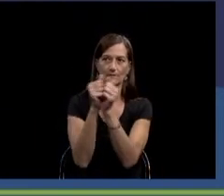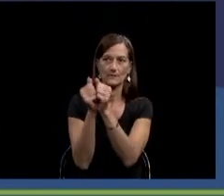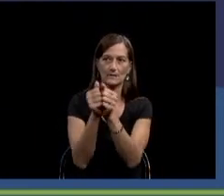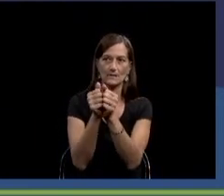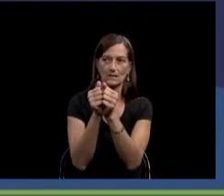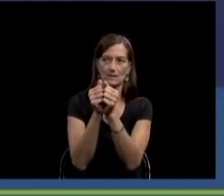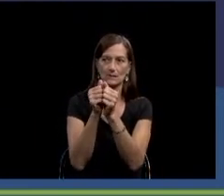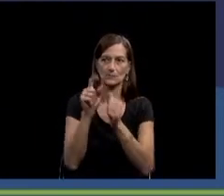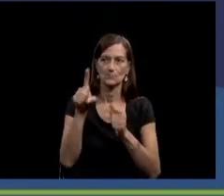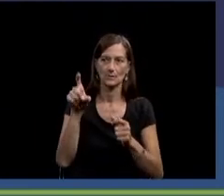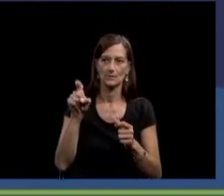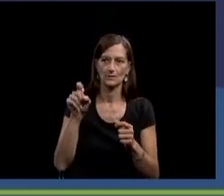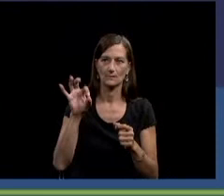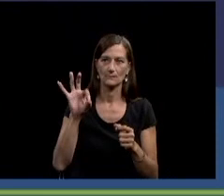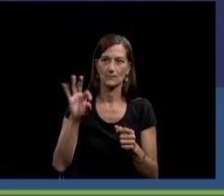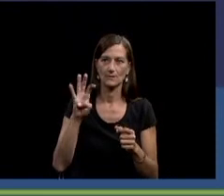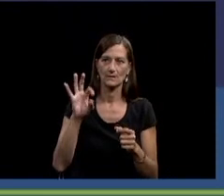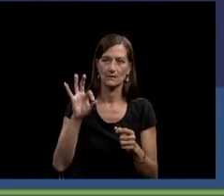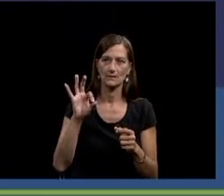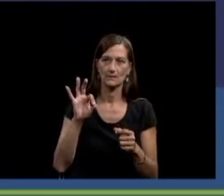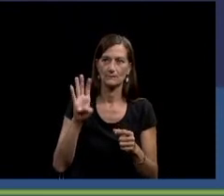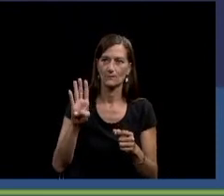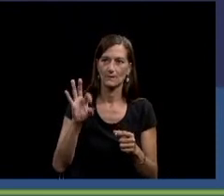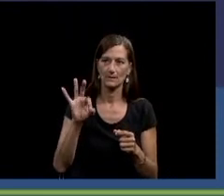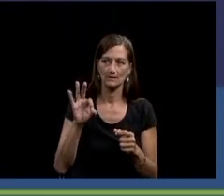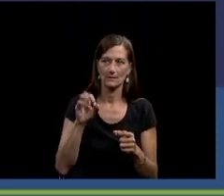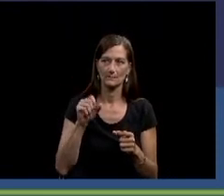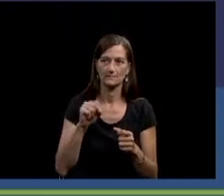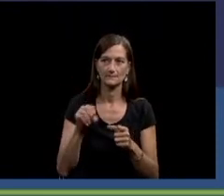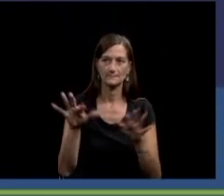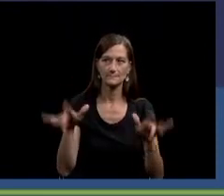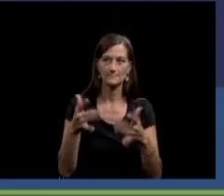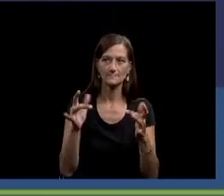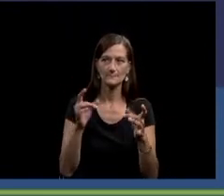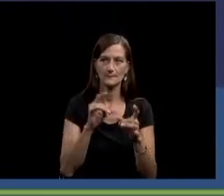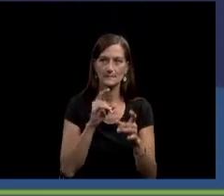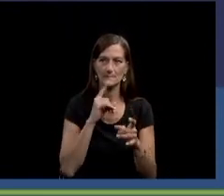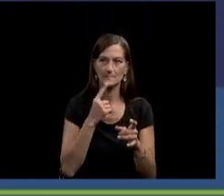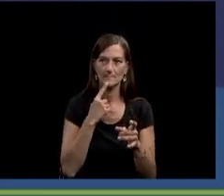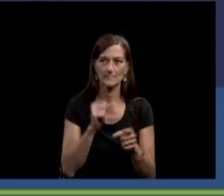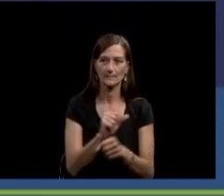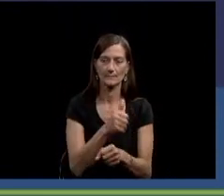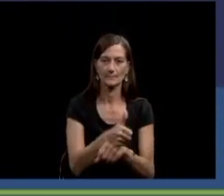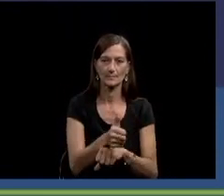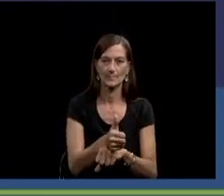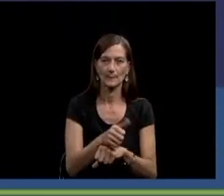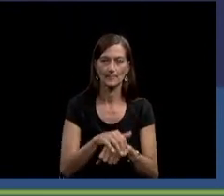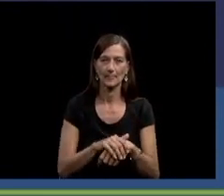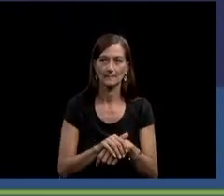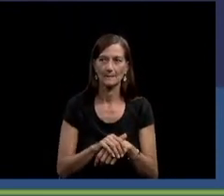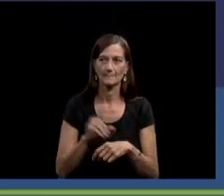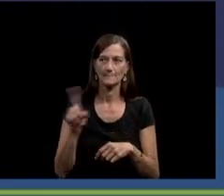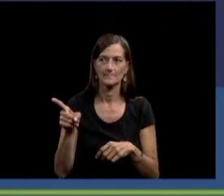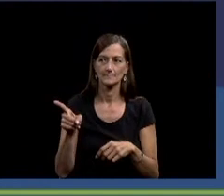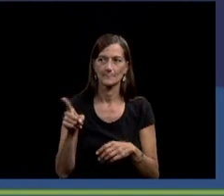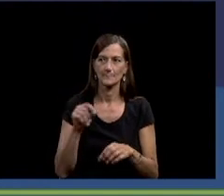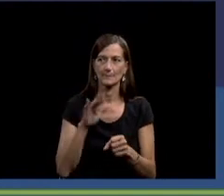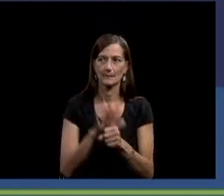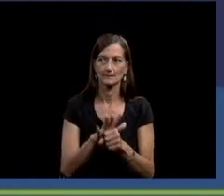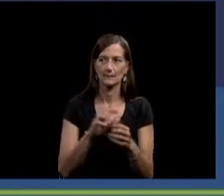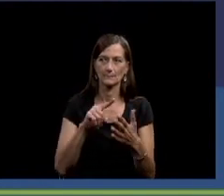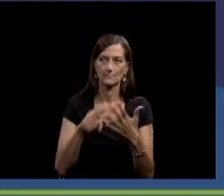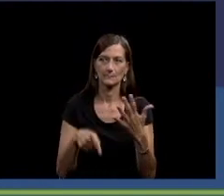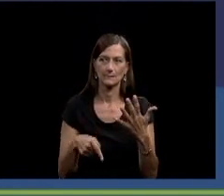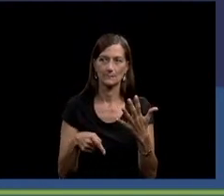This slide shows the demographics of the sworn members of the department over time compared to national averages in law enforcement and in comparison to the city